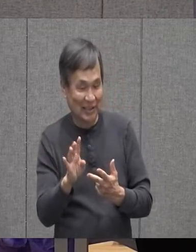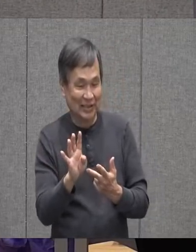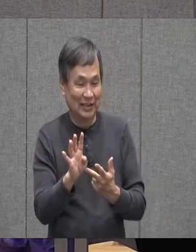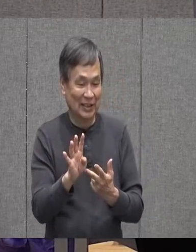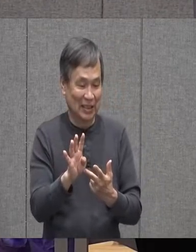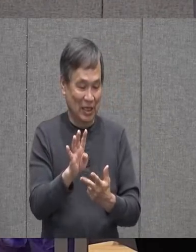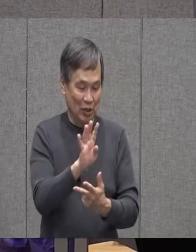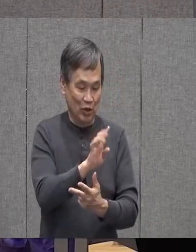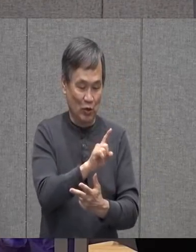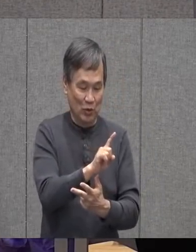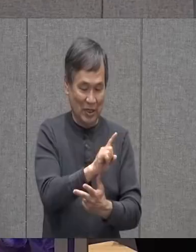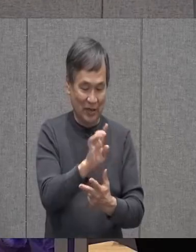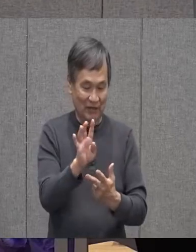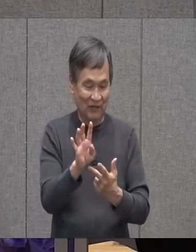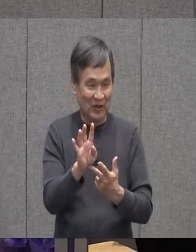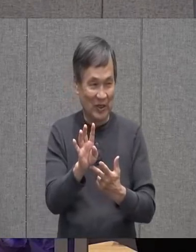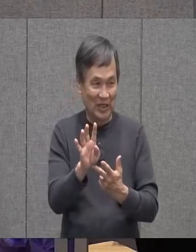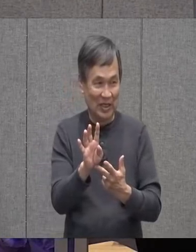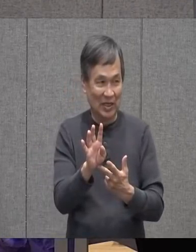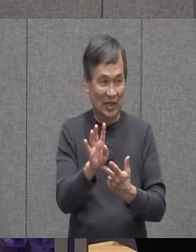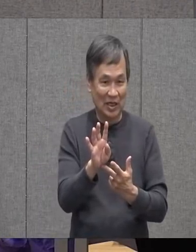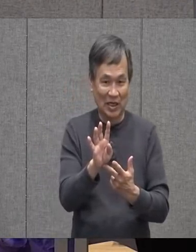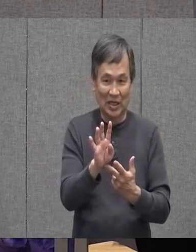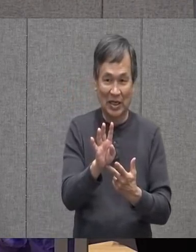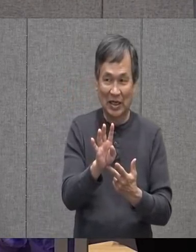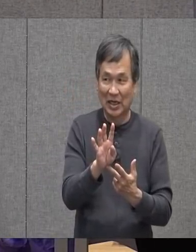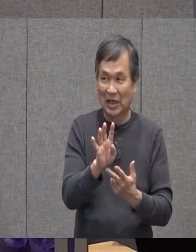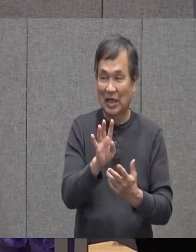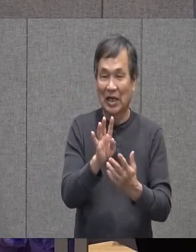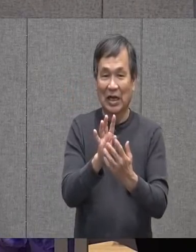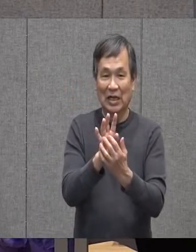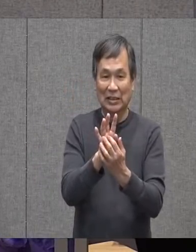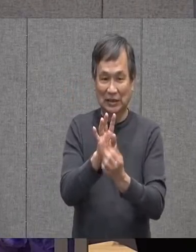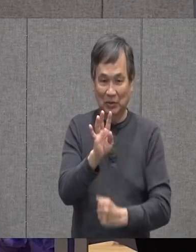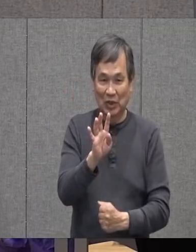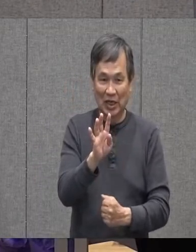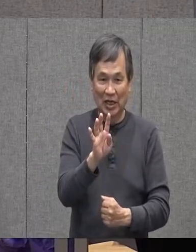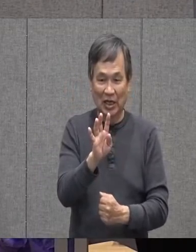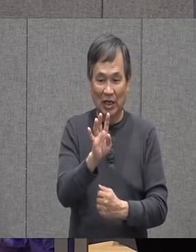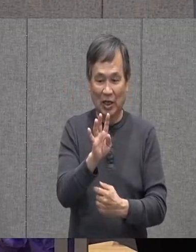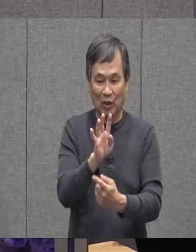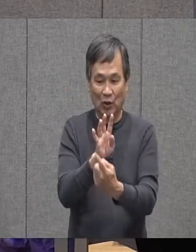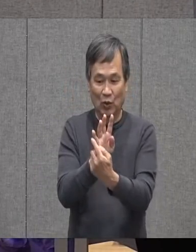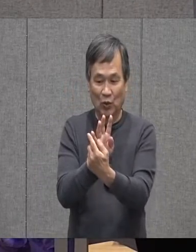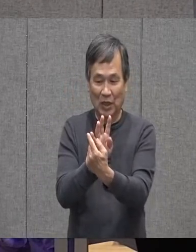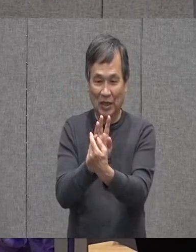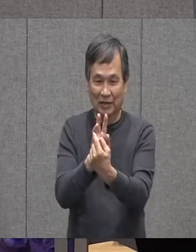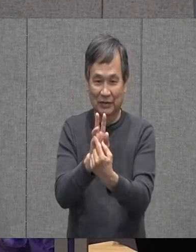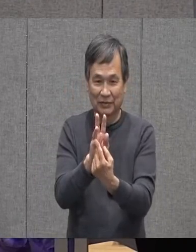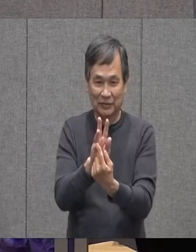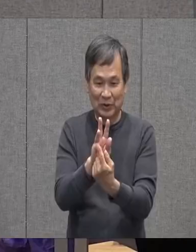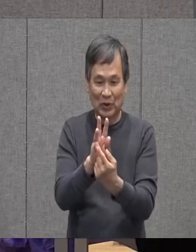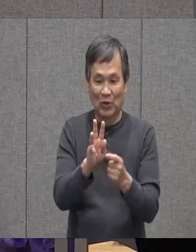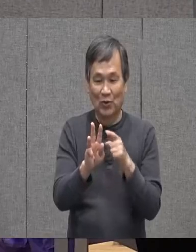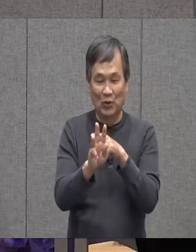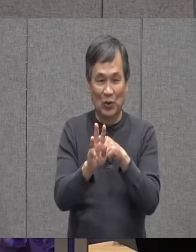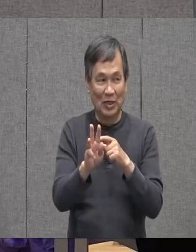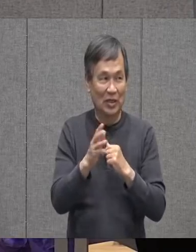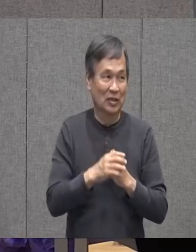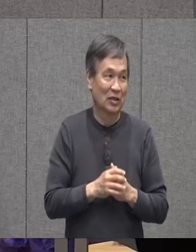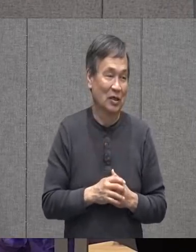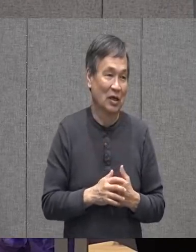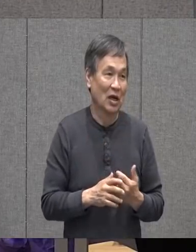and I can do that by taking 4 and subtracting 1. That gets me my 3. You could have done 1 plus 2 as